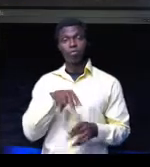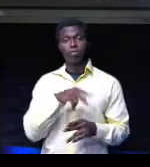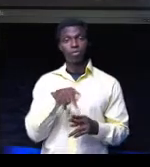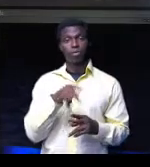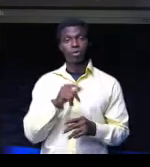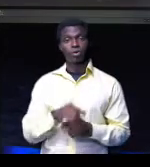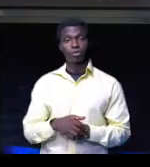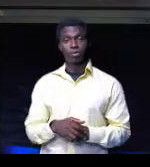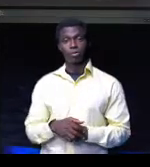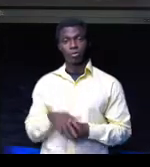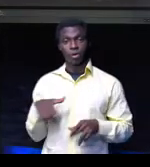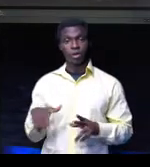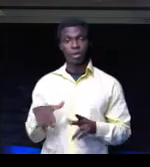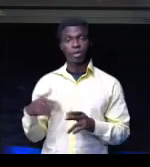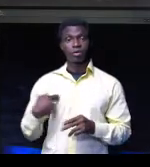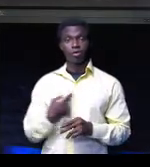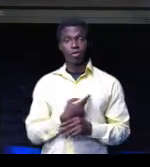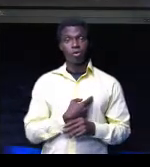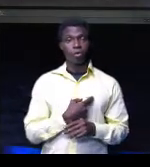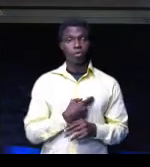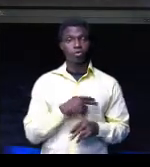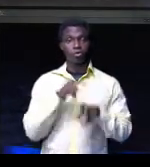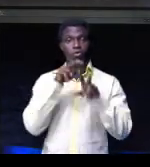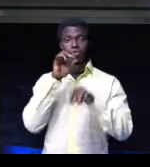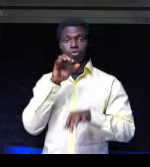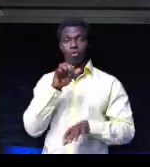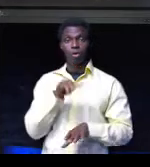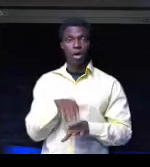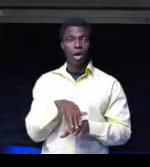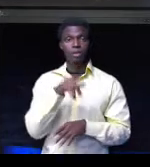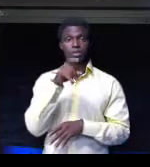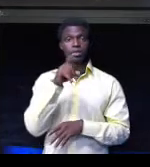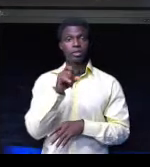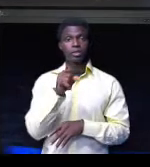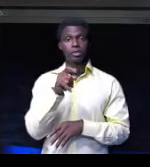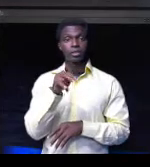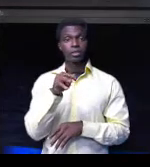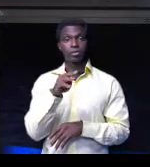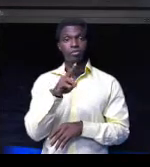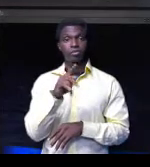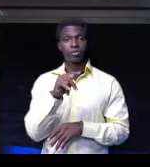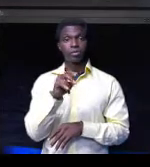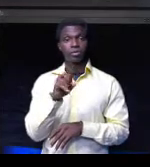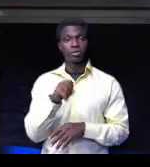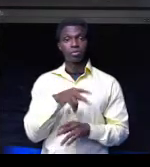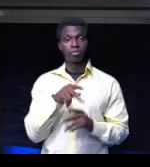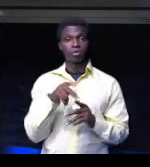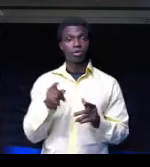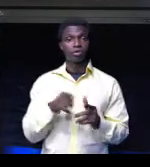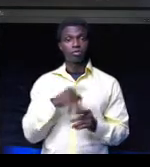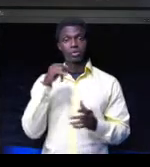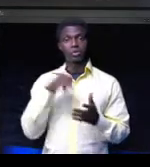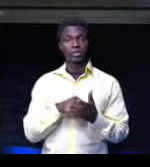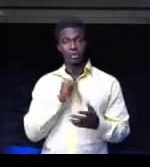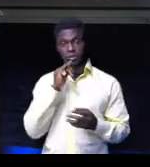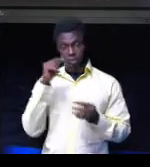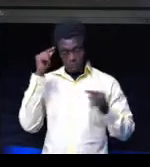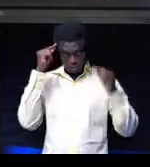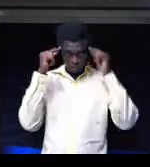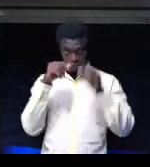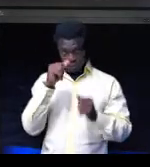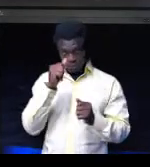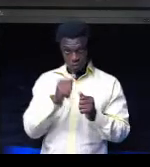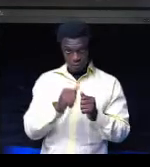pronoun. Let's look at distributive pronouns first. These are words concerning